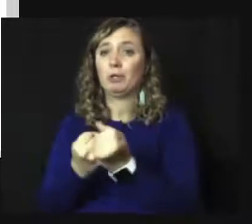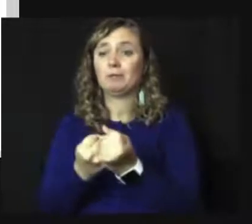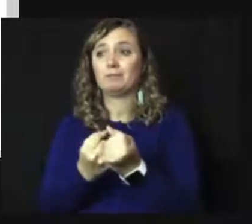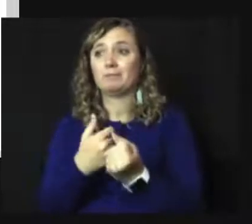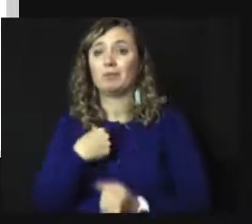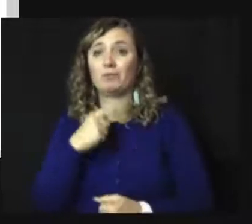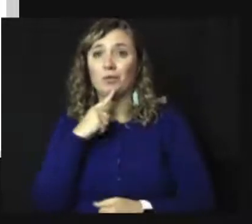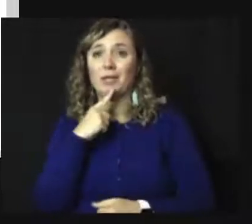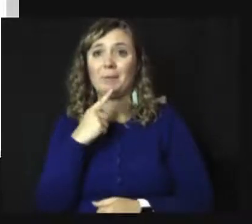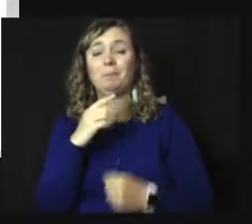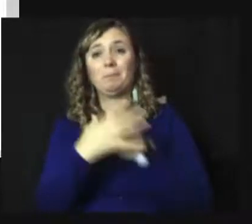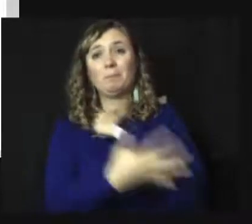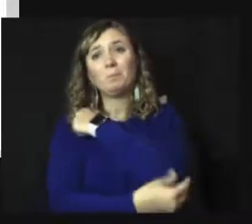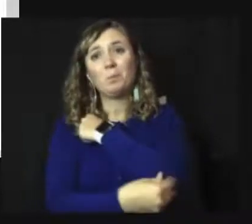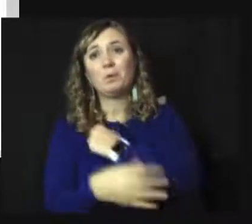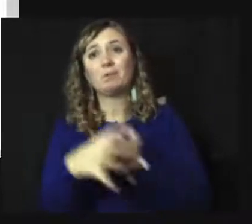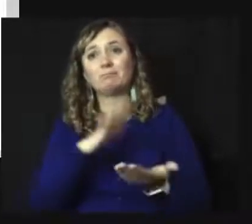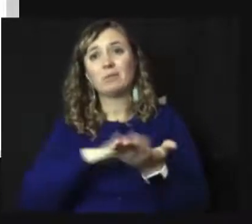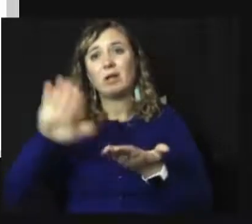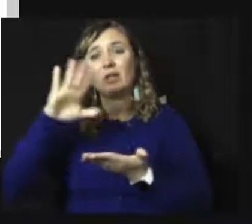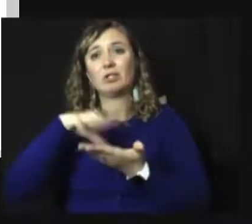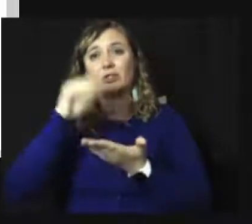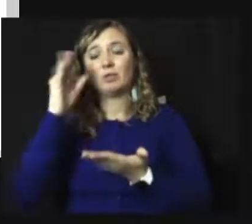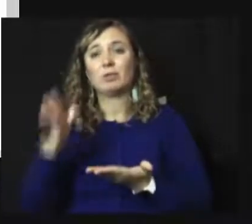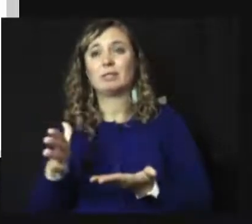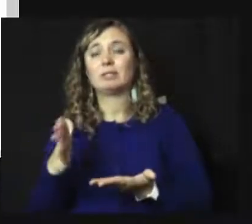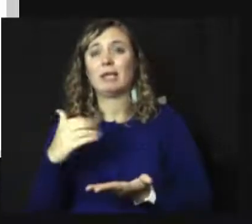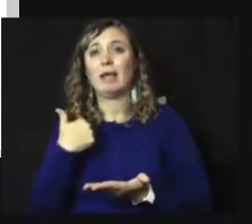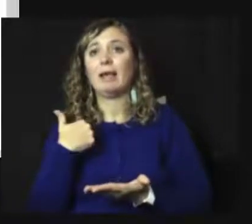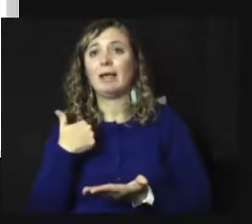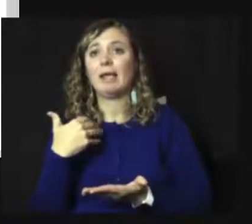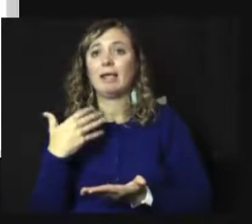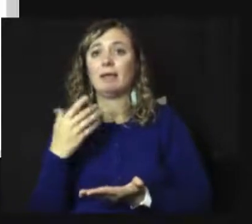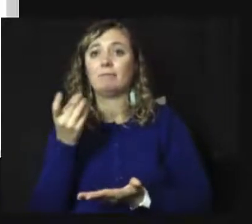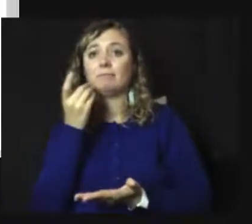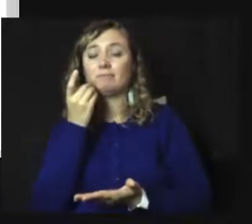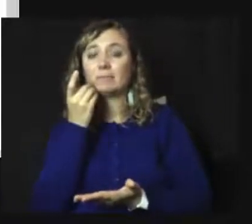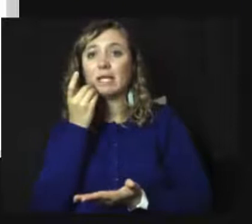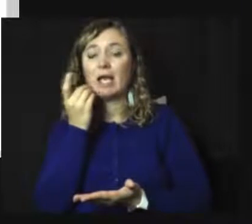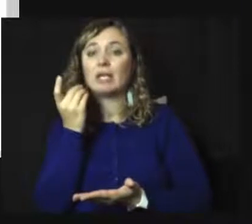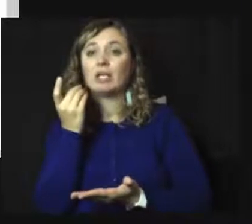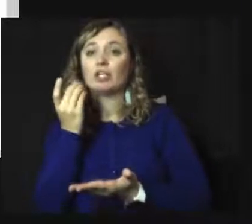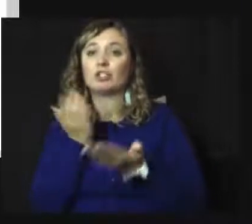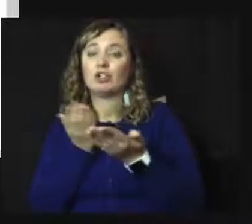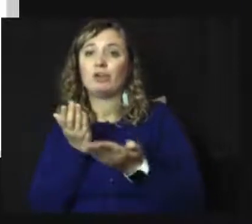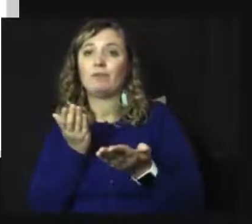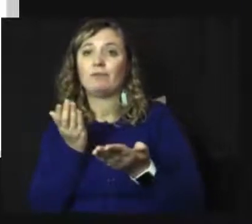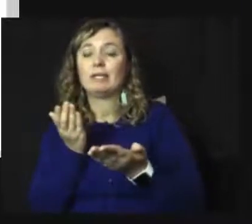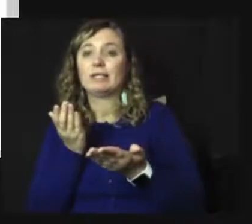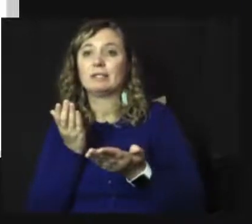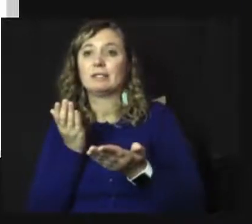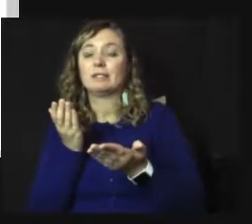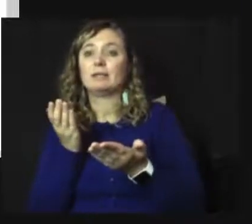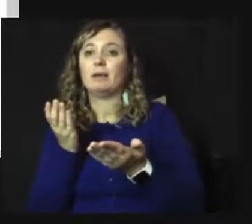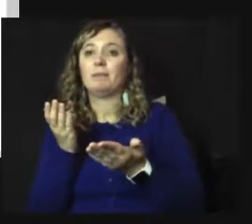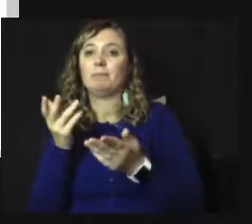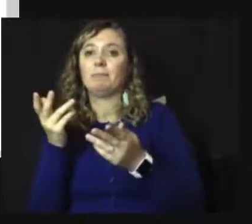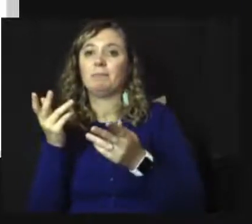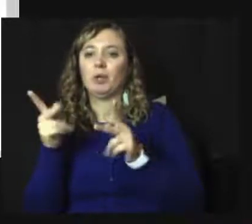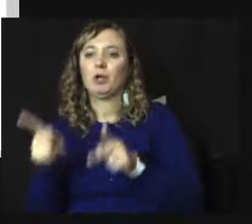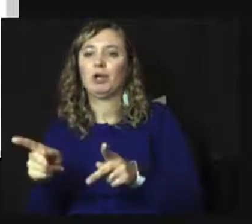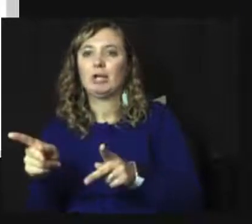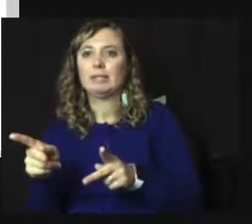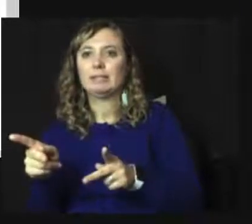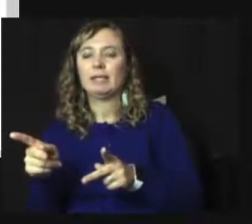student. I had a dining service person who kind of used to just let me go into the dining services. So sort of thinking about people